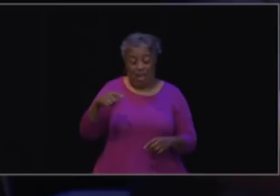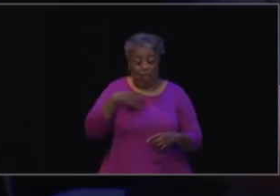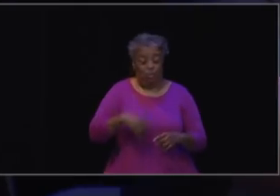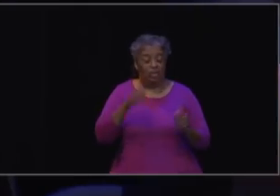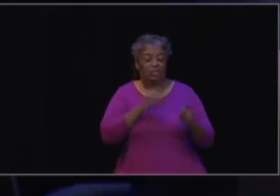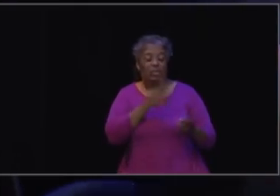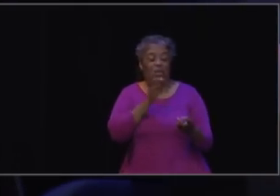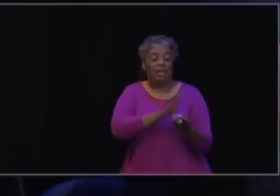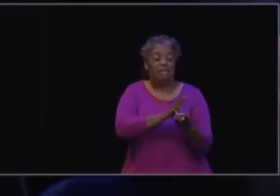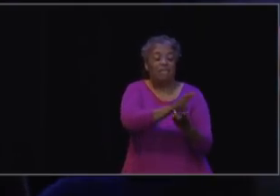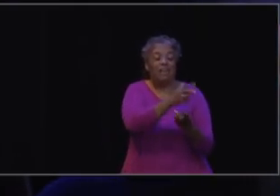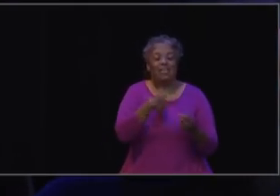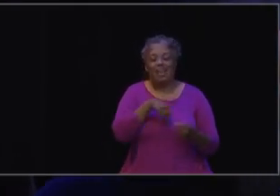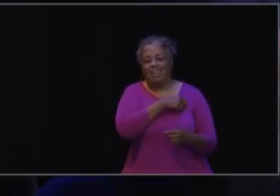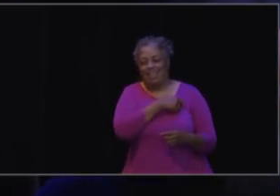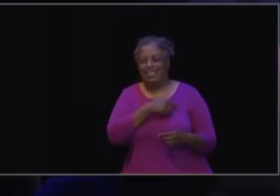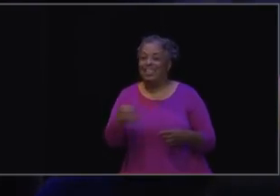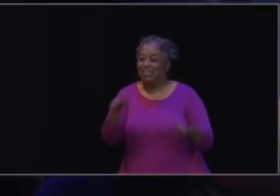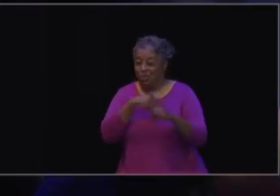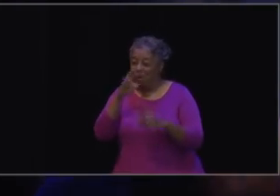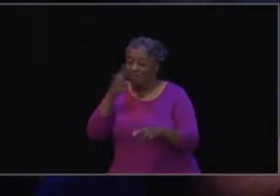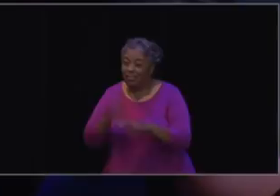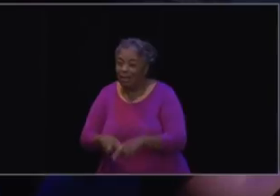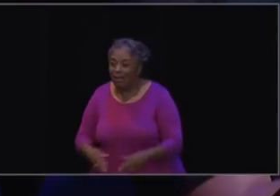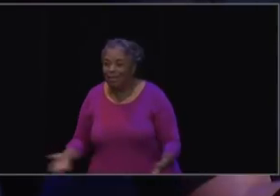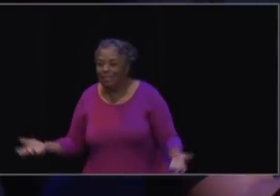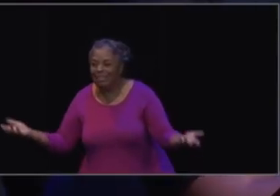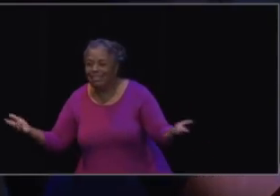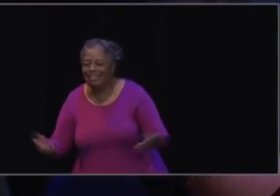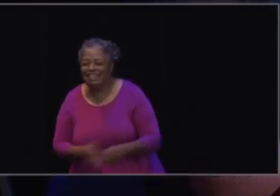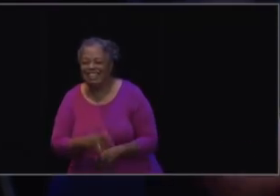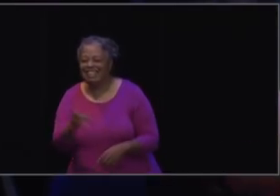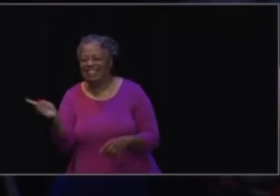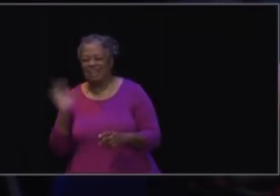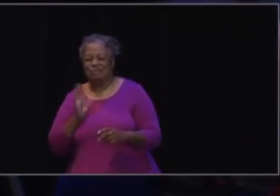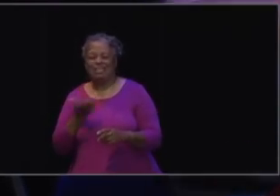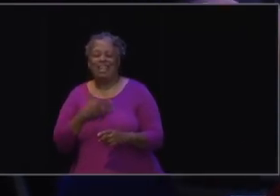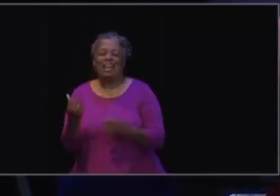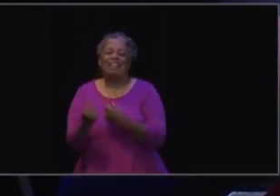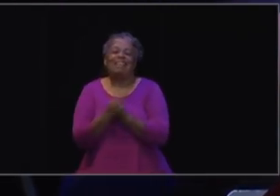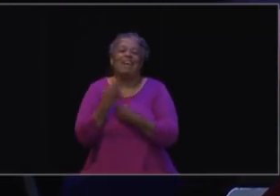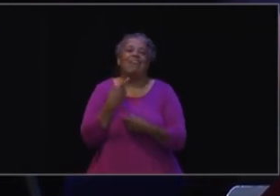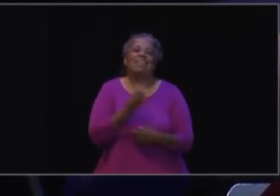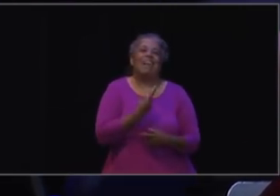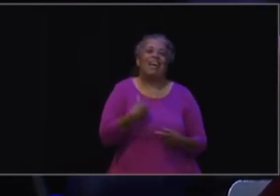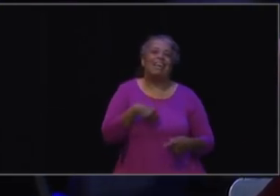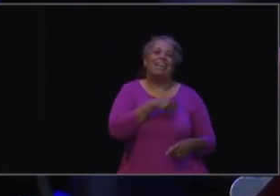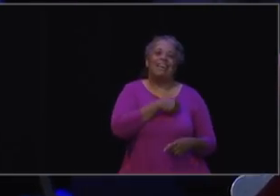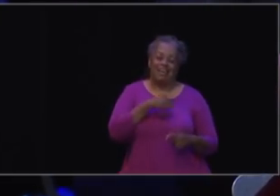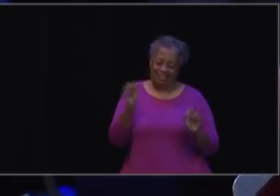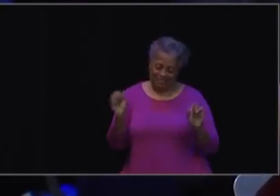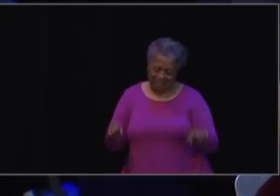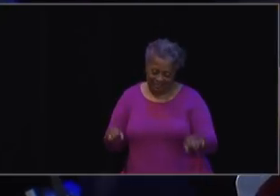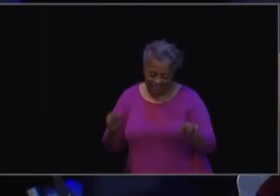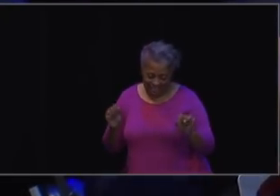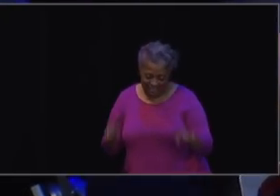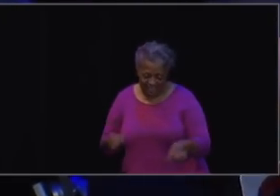us. Oh, y'all are funny. They wish they had love like us. So